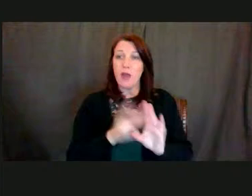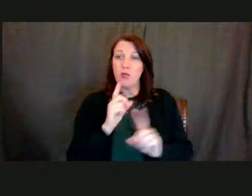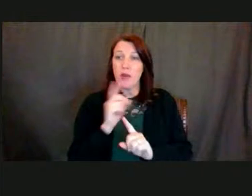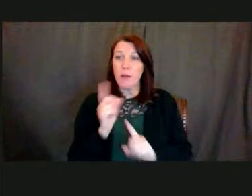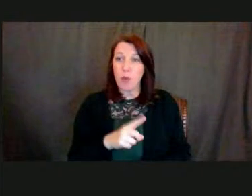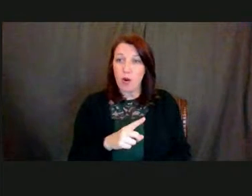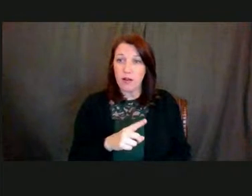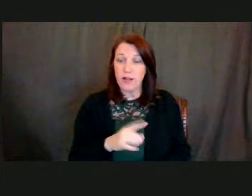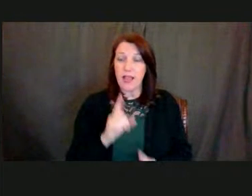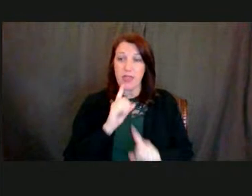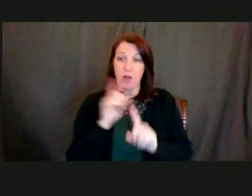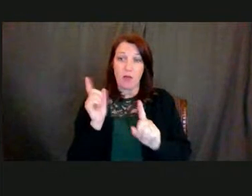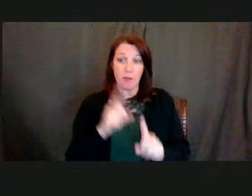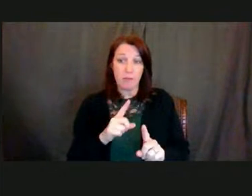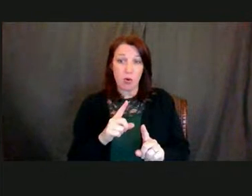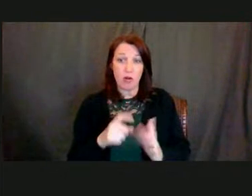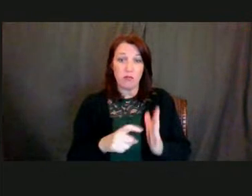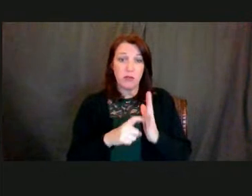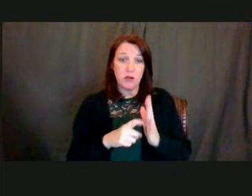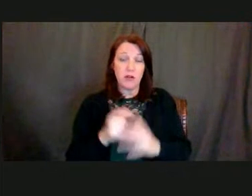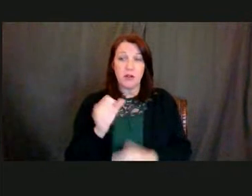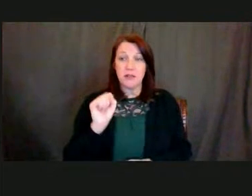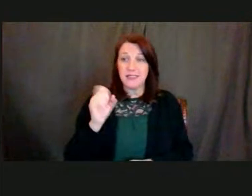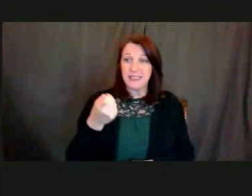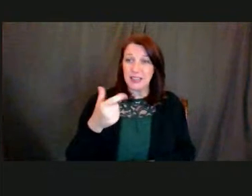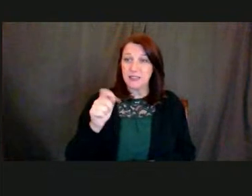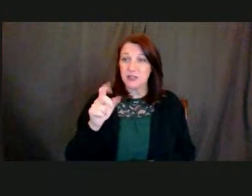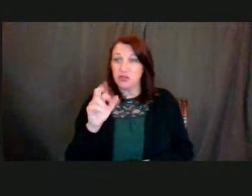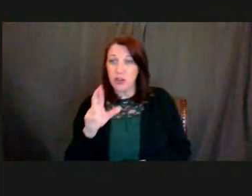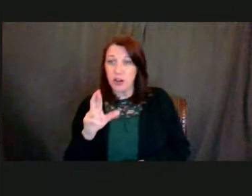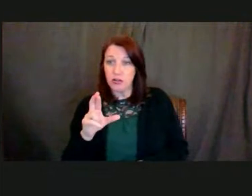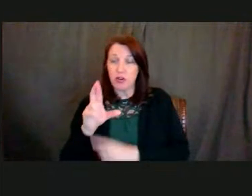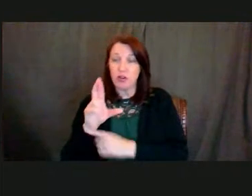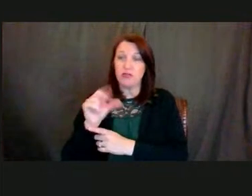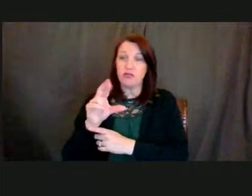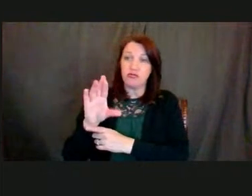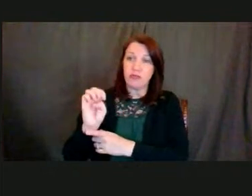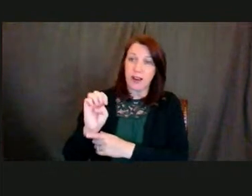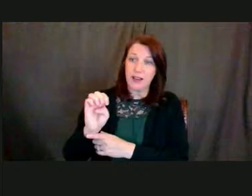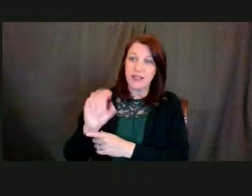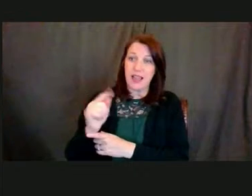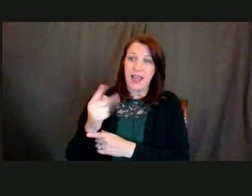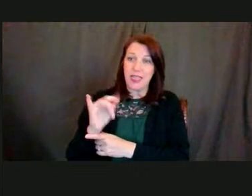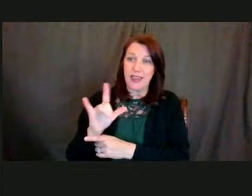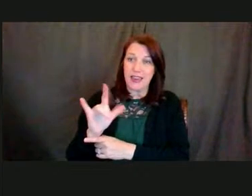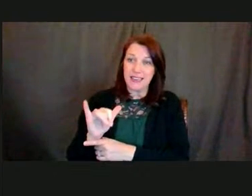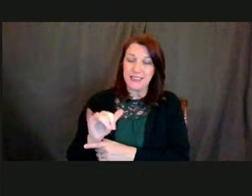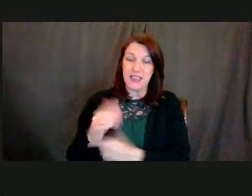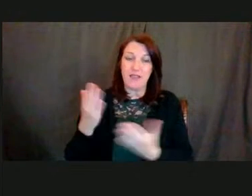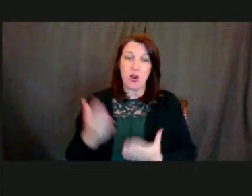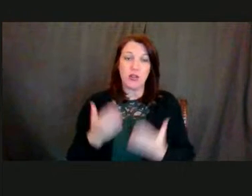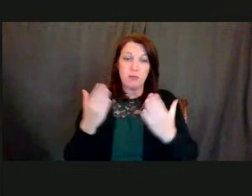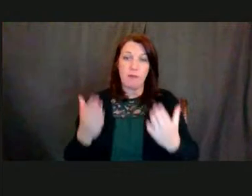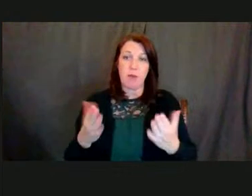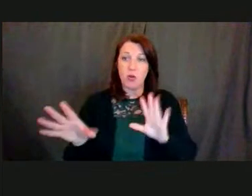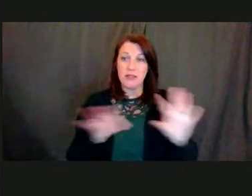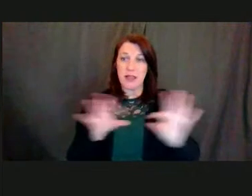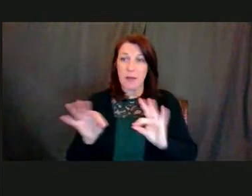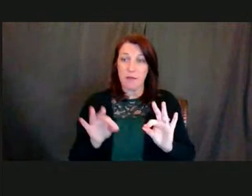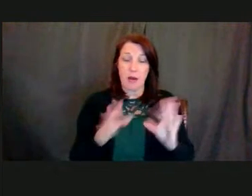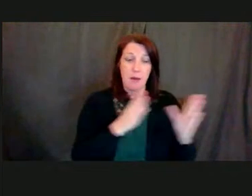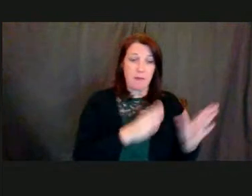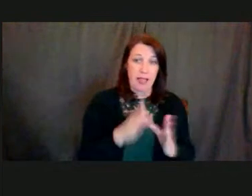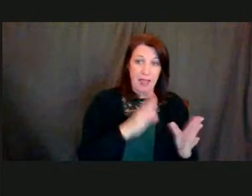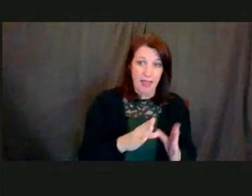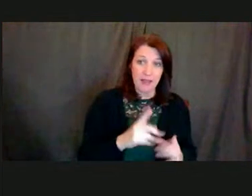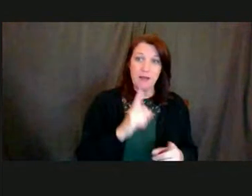enrollment report will include data on sex or gender, the race and ethnicity of your proposed sample, both planned and actual. And then